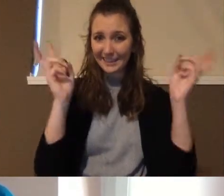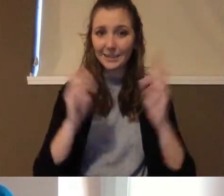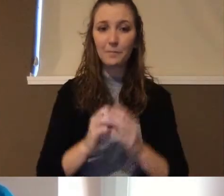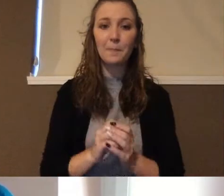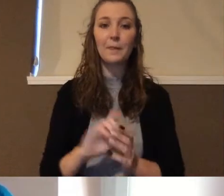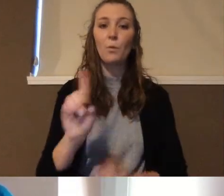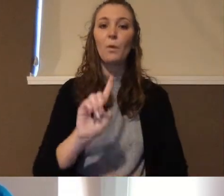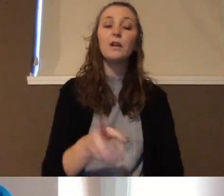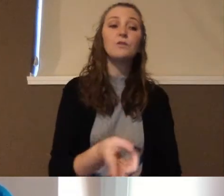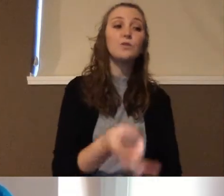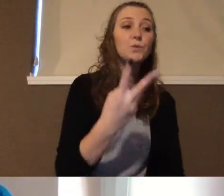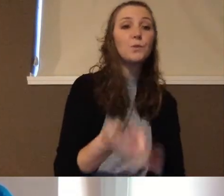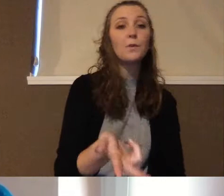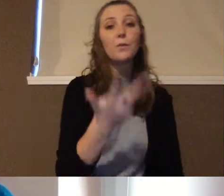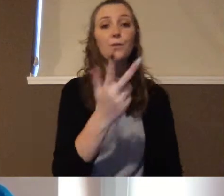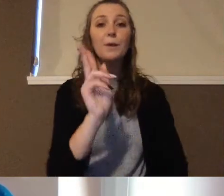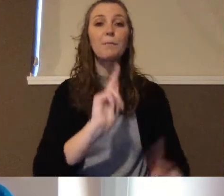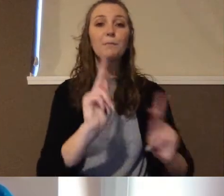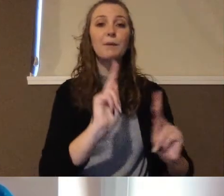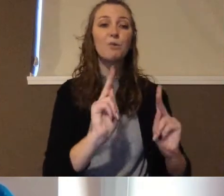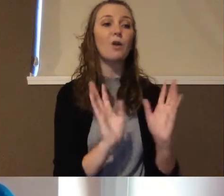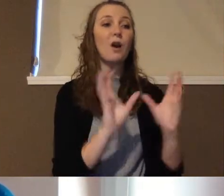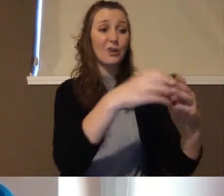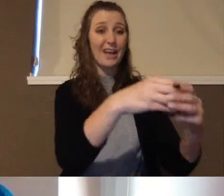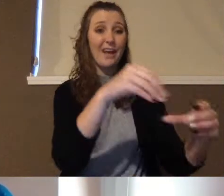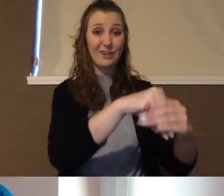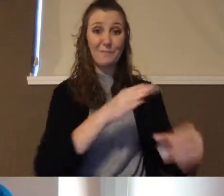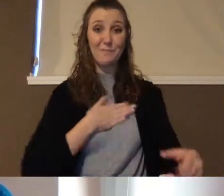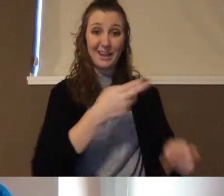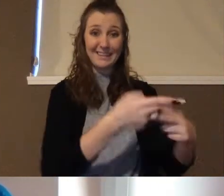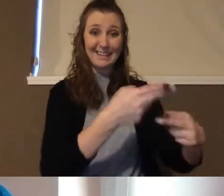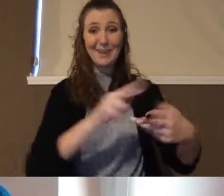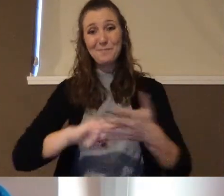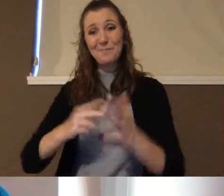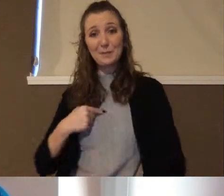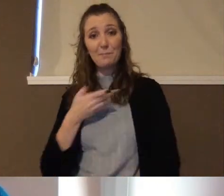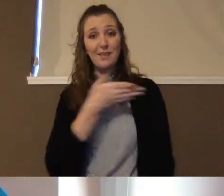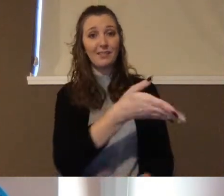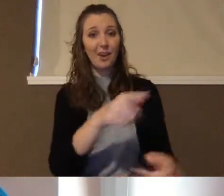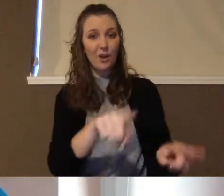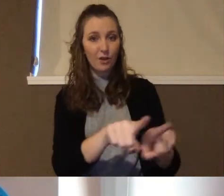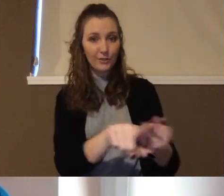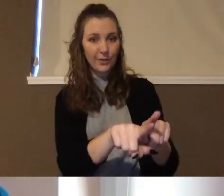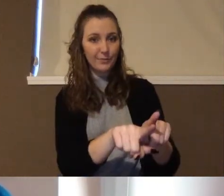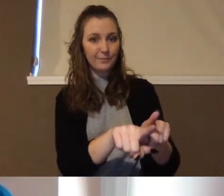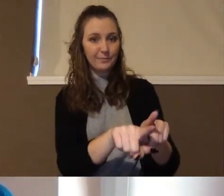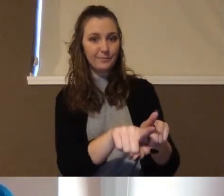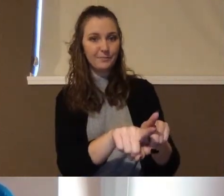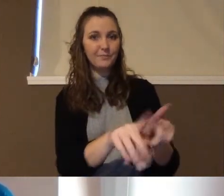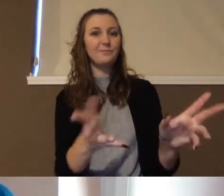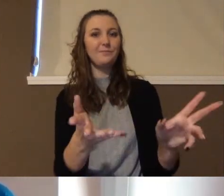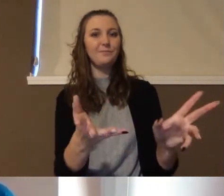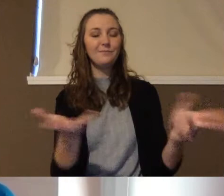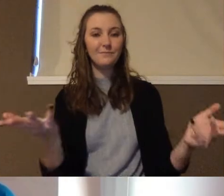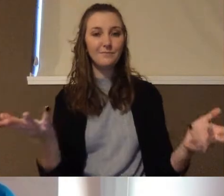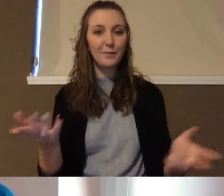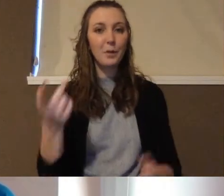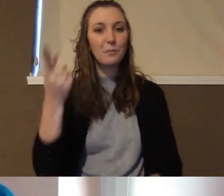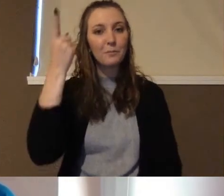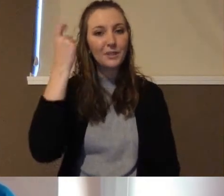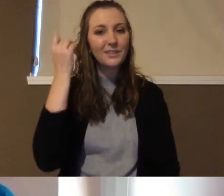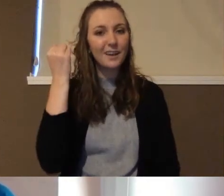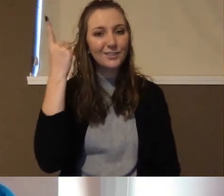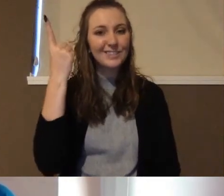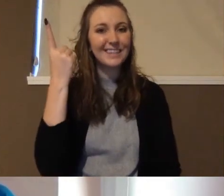In today's gospel reading, Jesus is saying, "Where two or three are gathered in my name, I